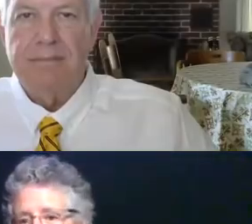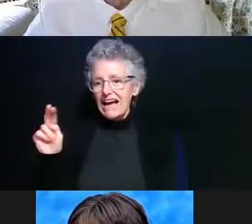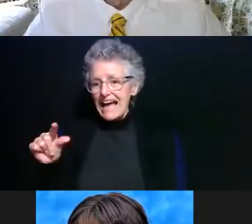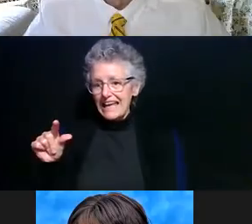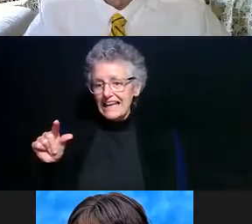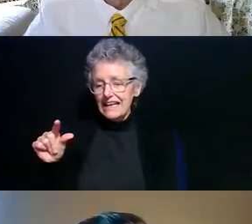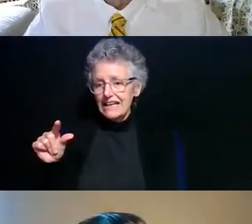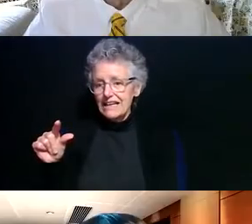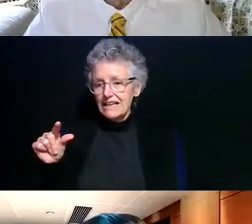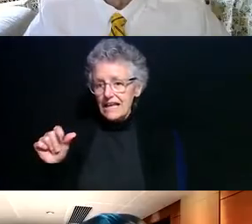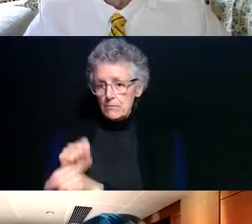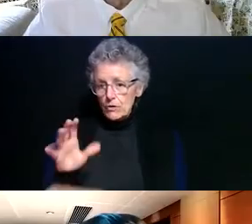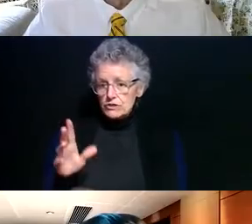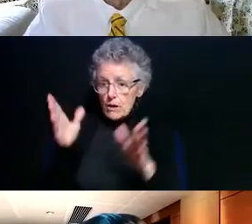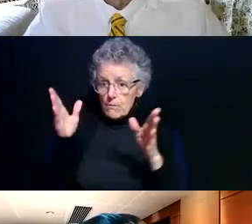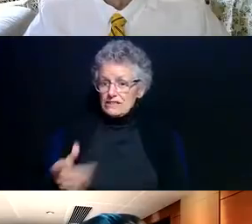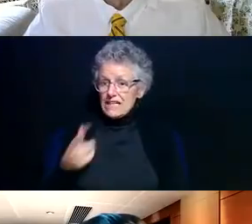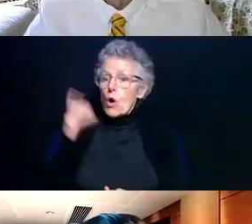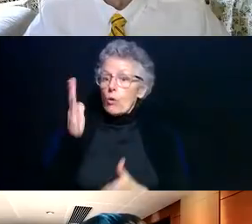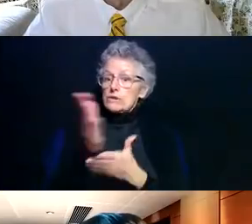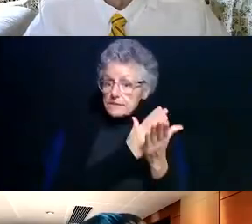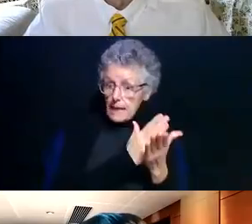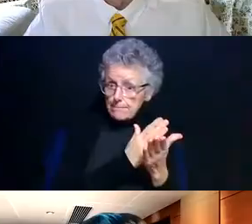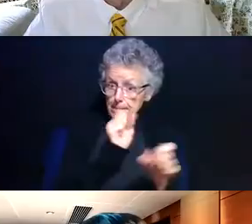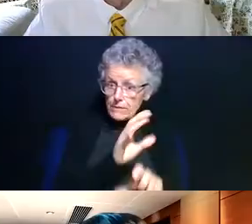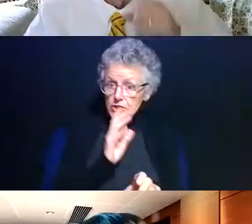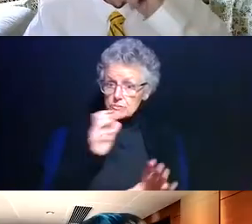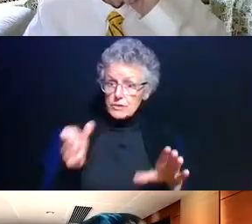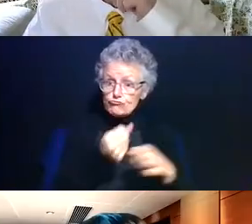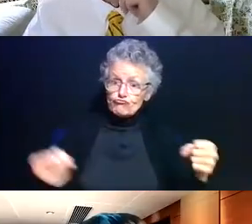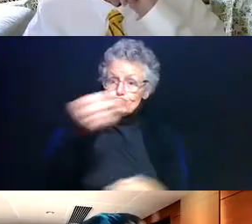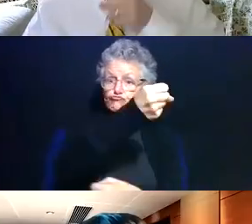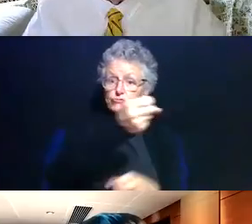meant, will some employees be put into management